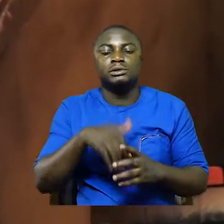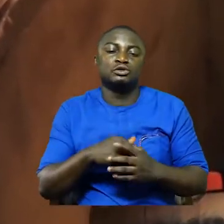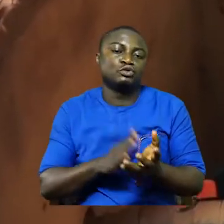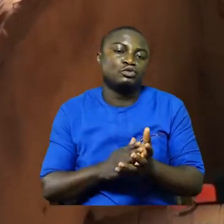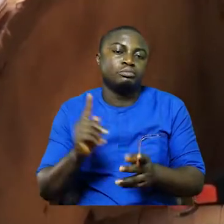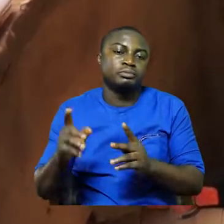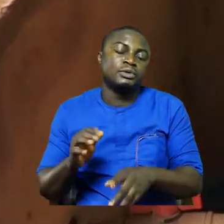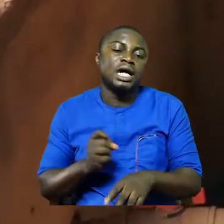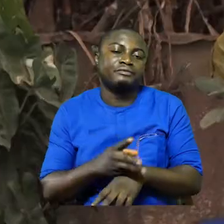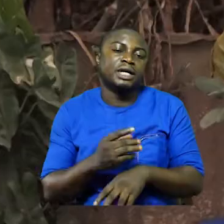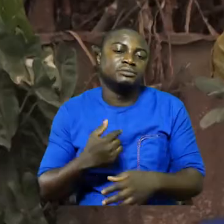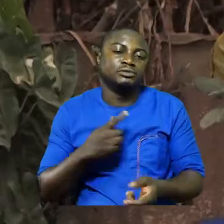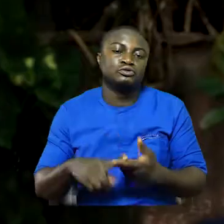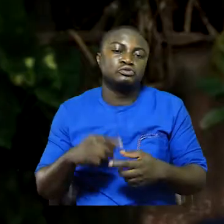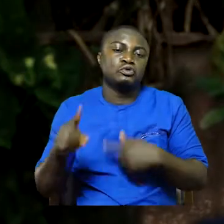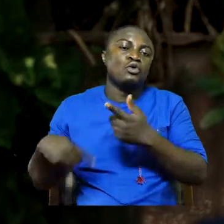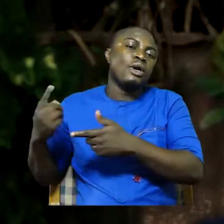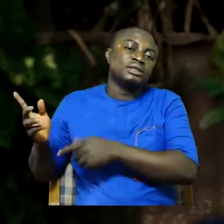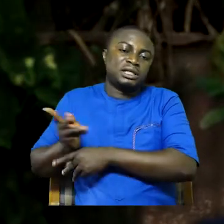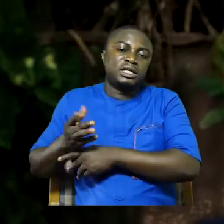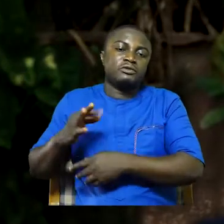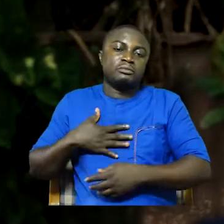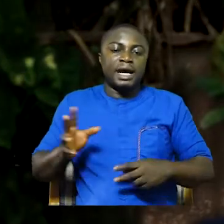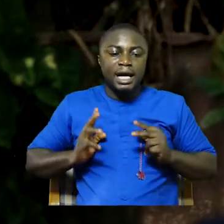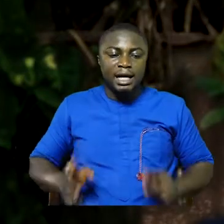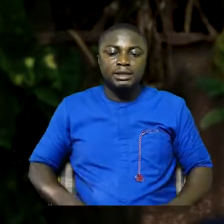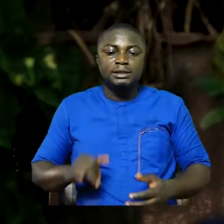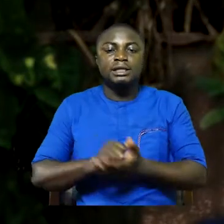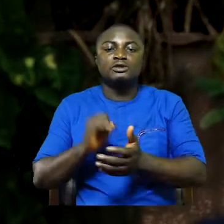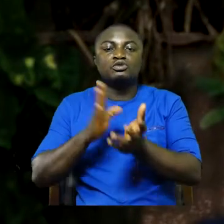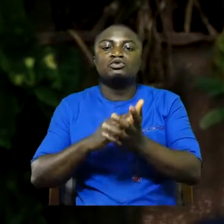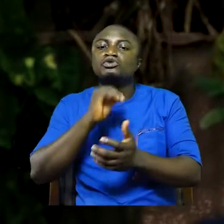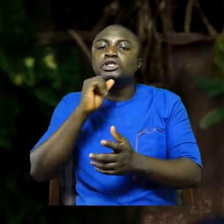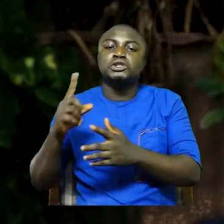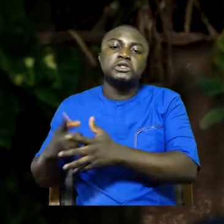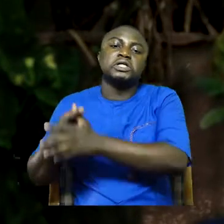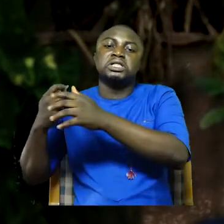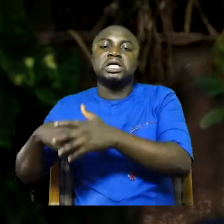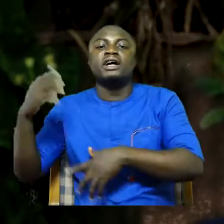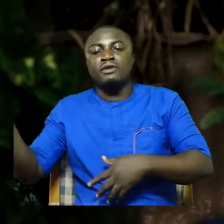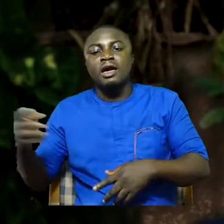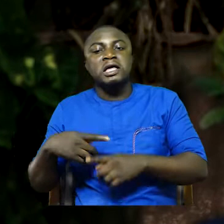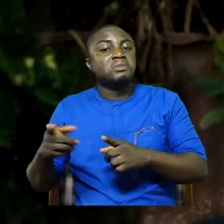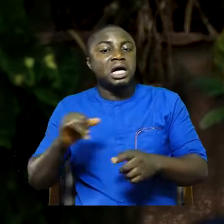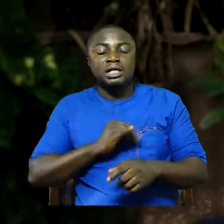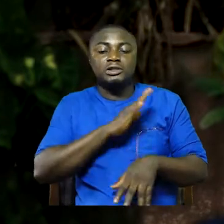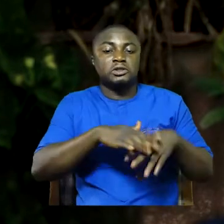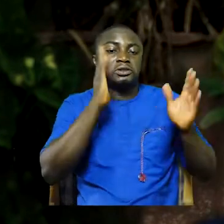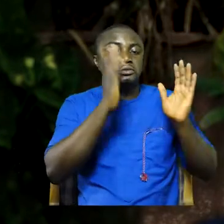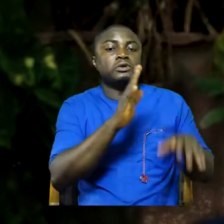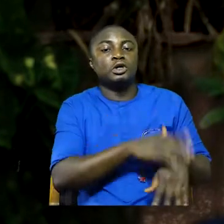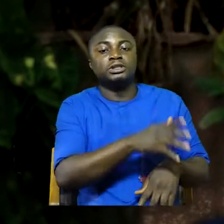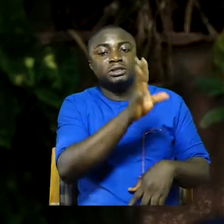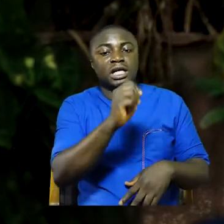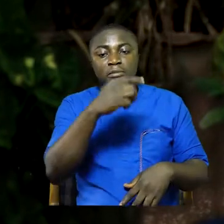When I'm in school, people will be advising me to go and take care of my health, and that school is not running away. But I didn't